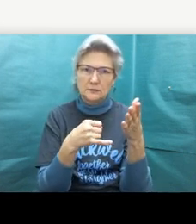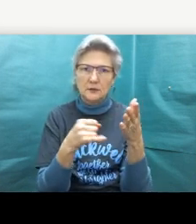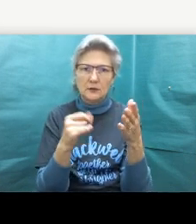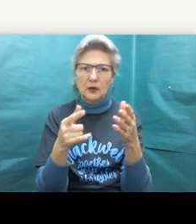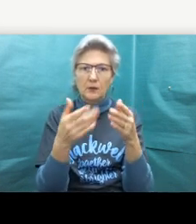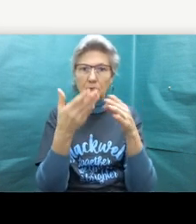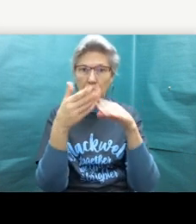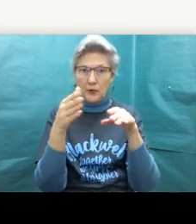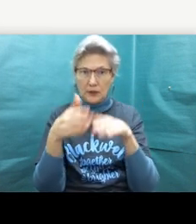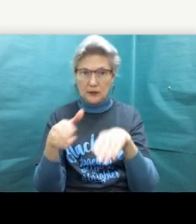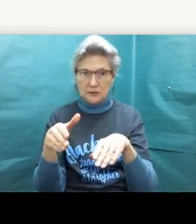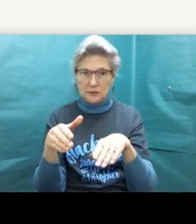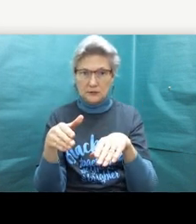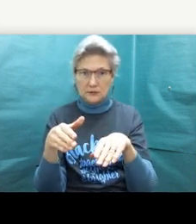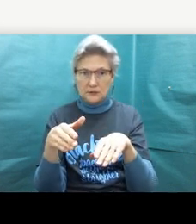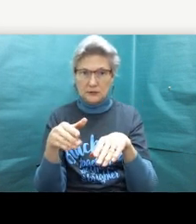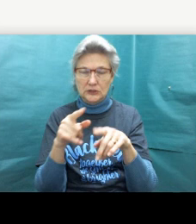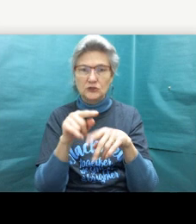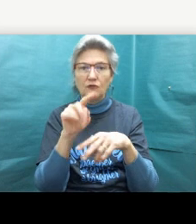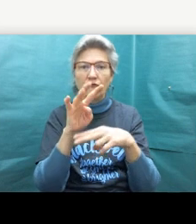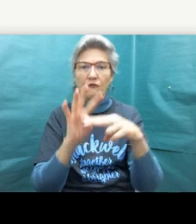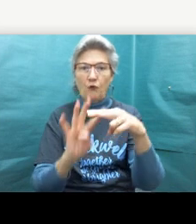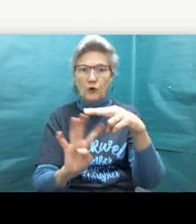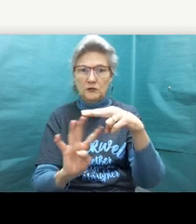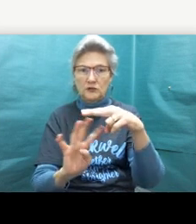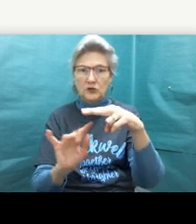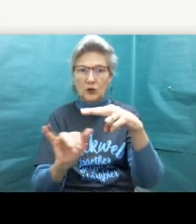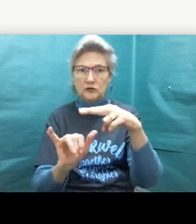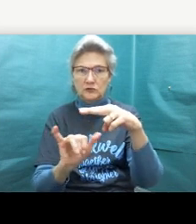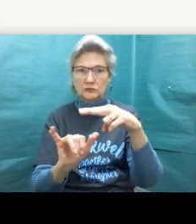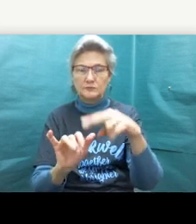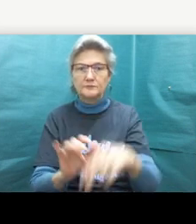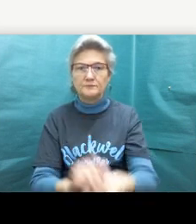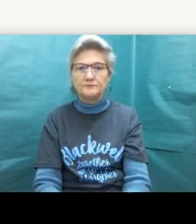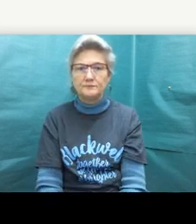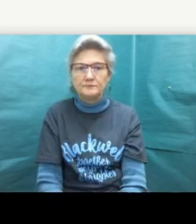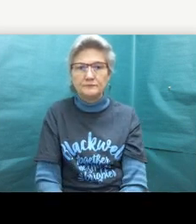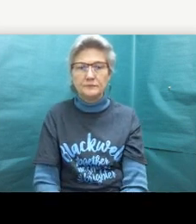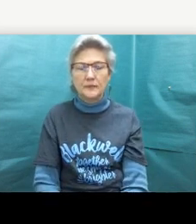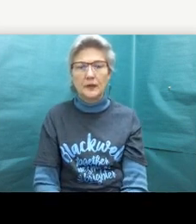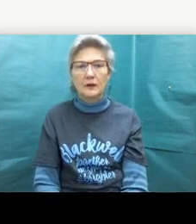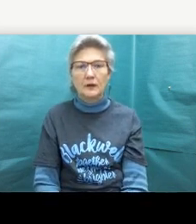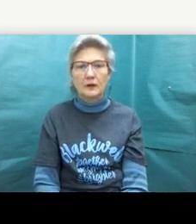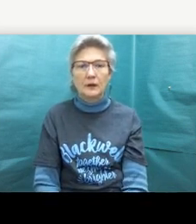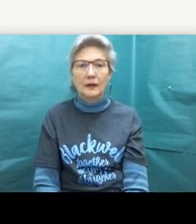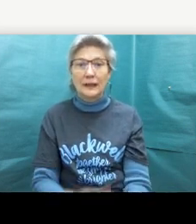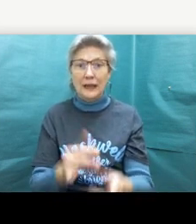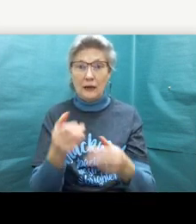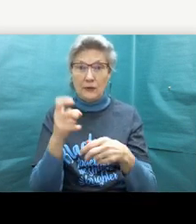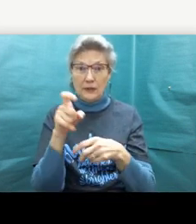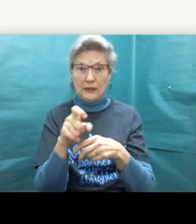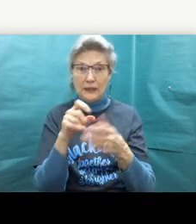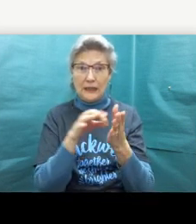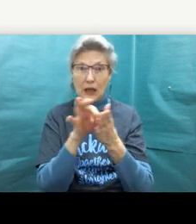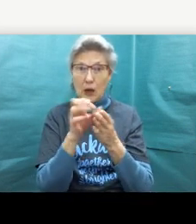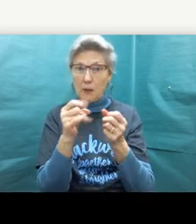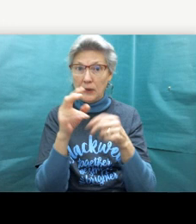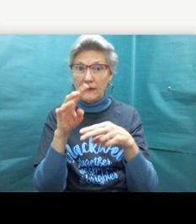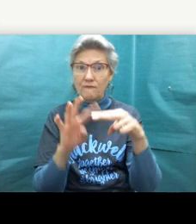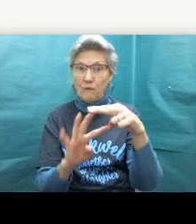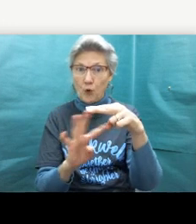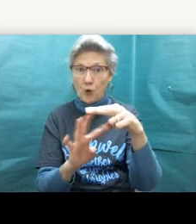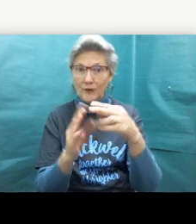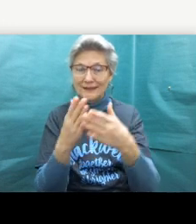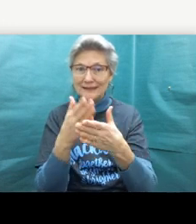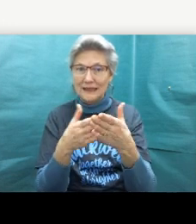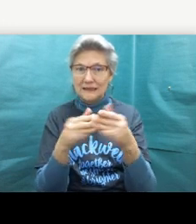I'm breaking these wholes into fourths as well. Okay? So now I need to count how many fourth size